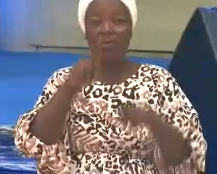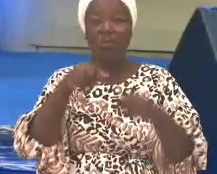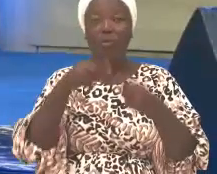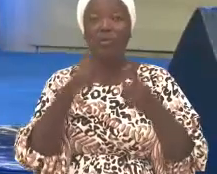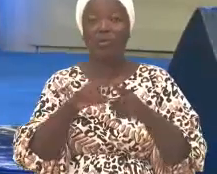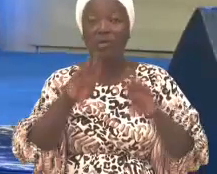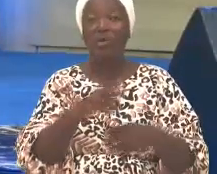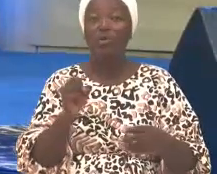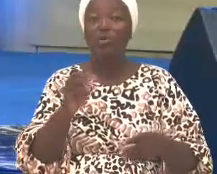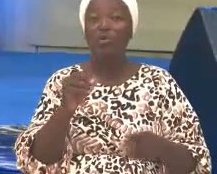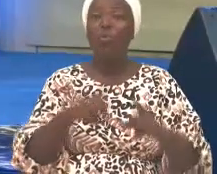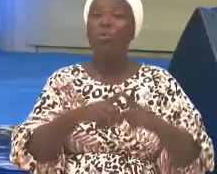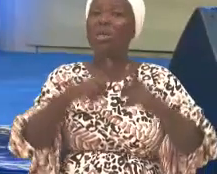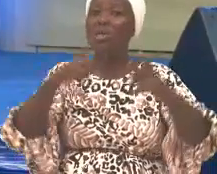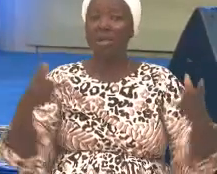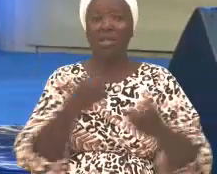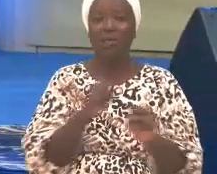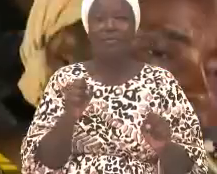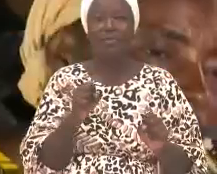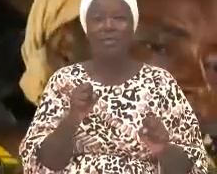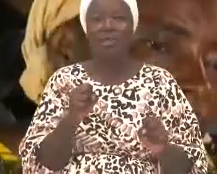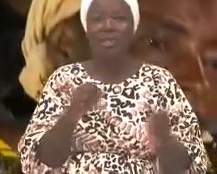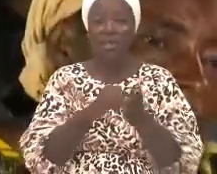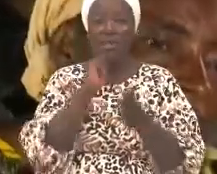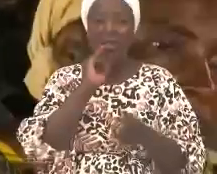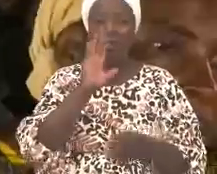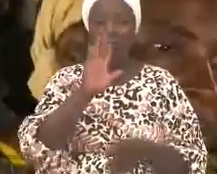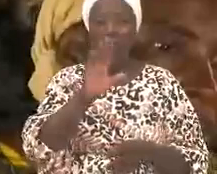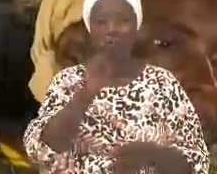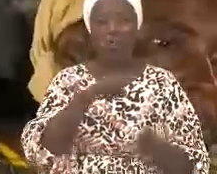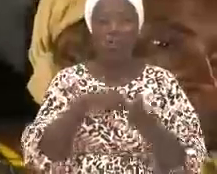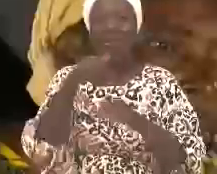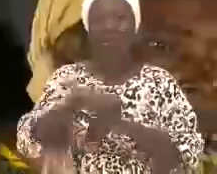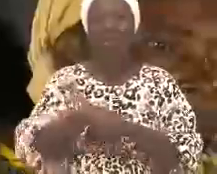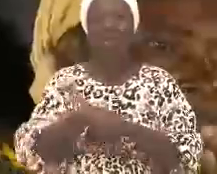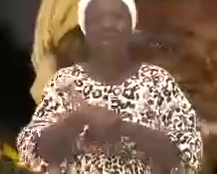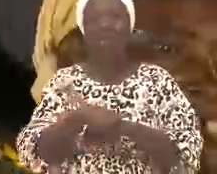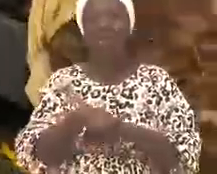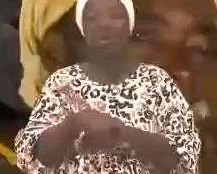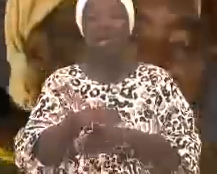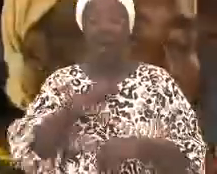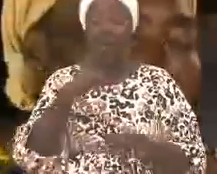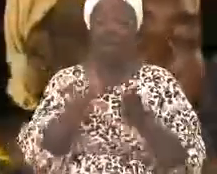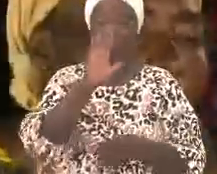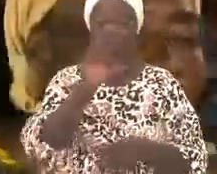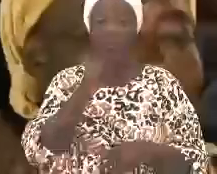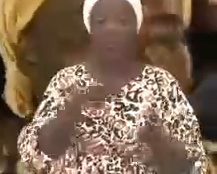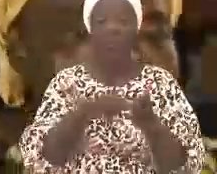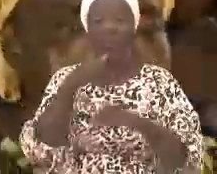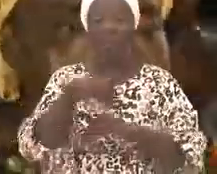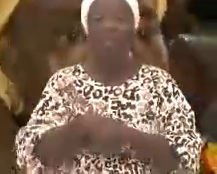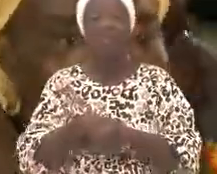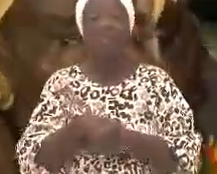great salvation. It's yours tonight. I said it's yours tonight. It's